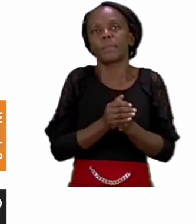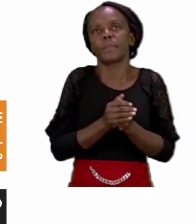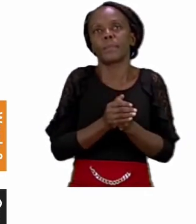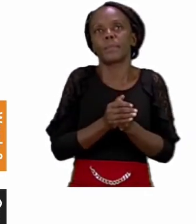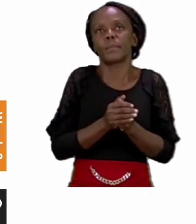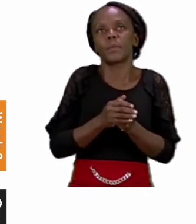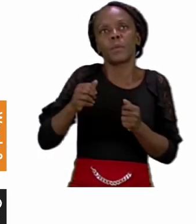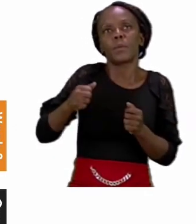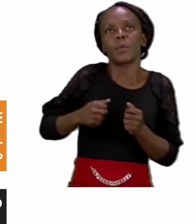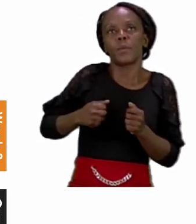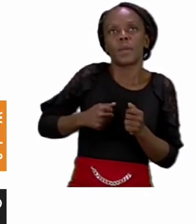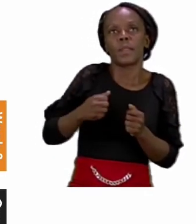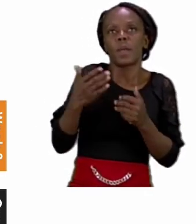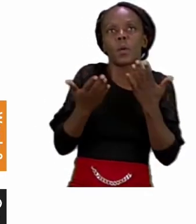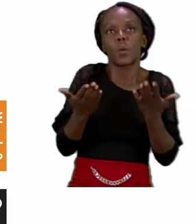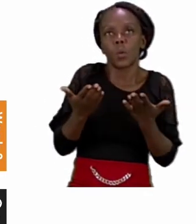father,